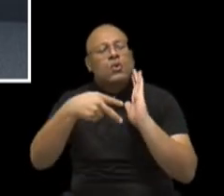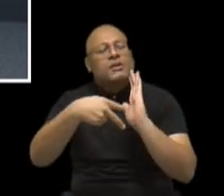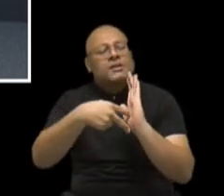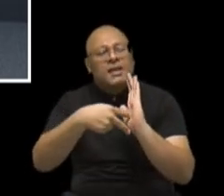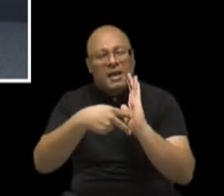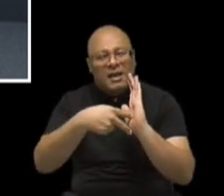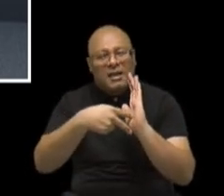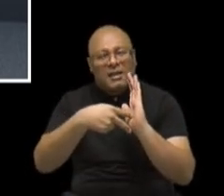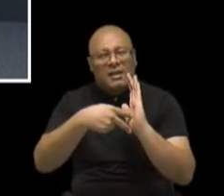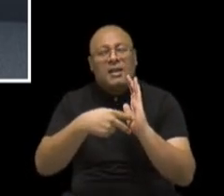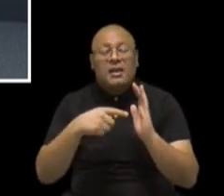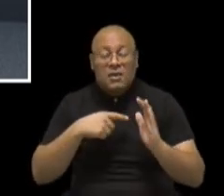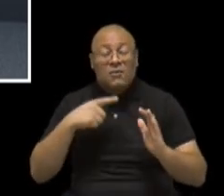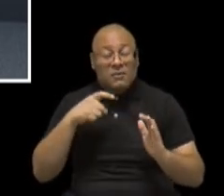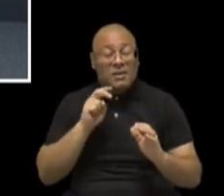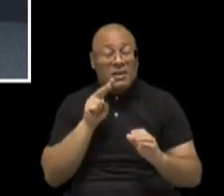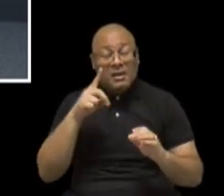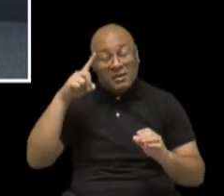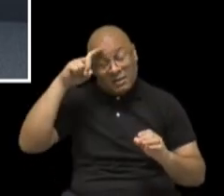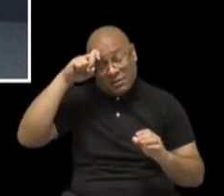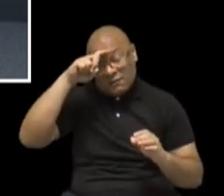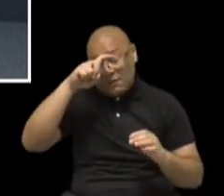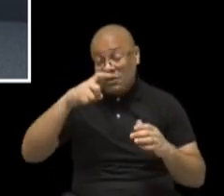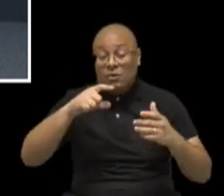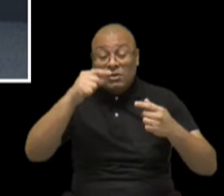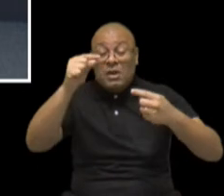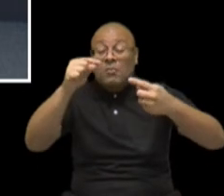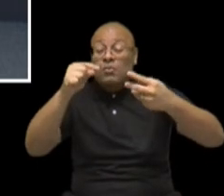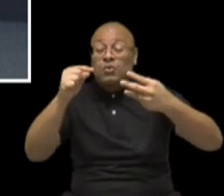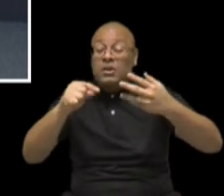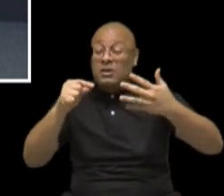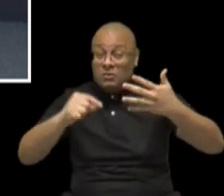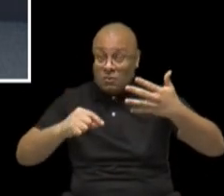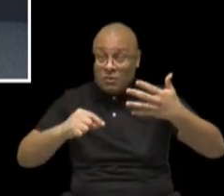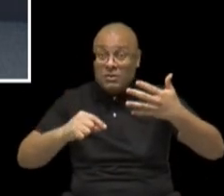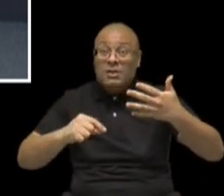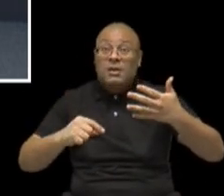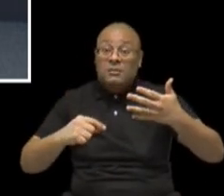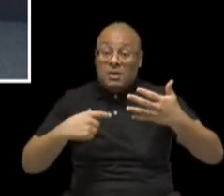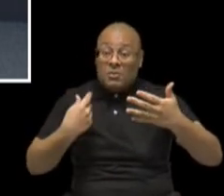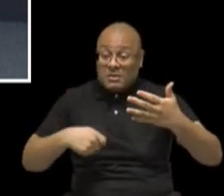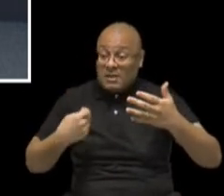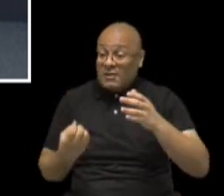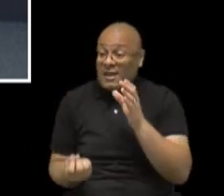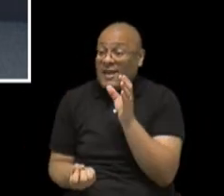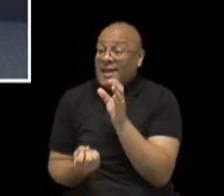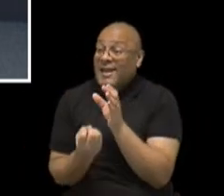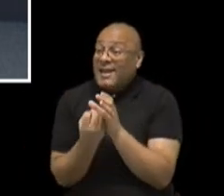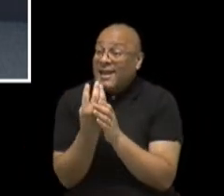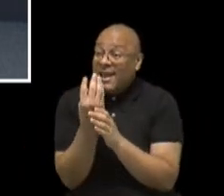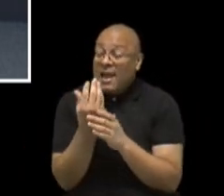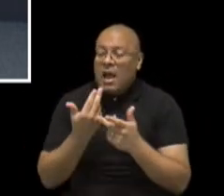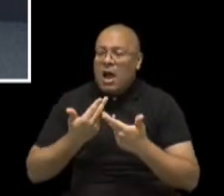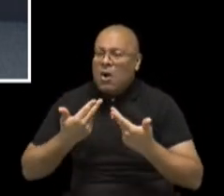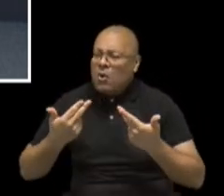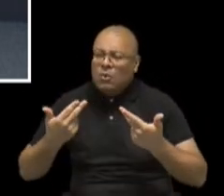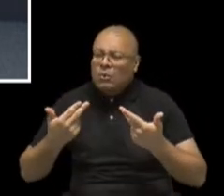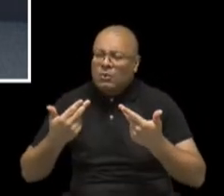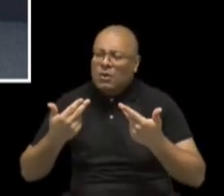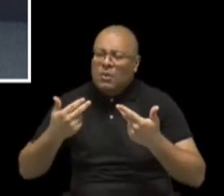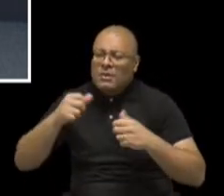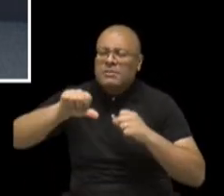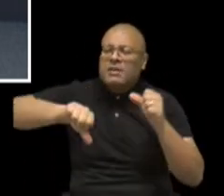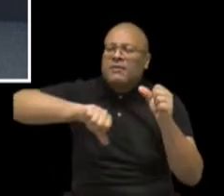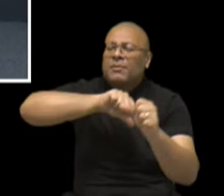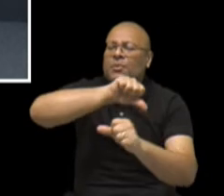It would be completely non-relevant with the time we live in to create something that didn't take sustainability